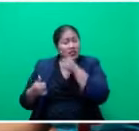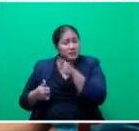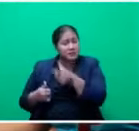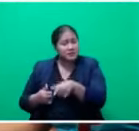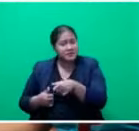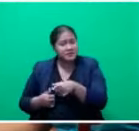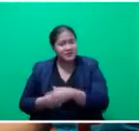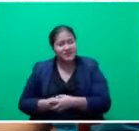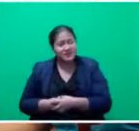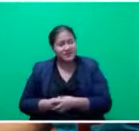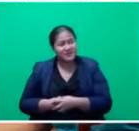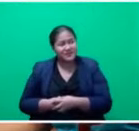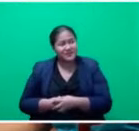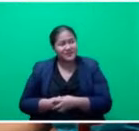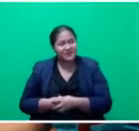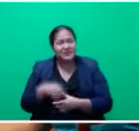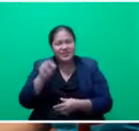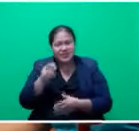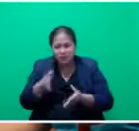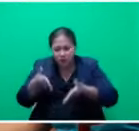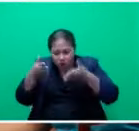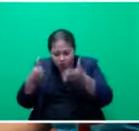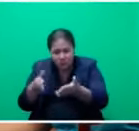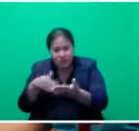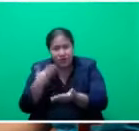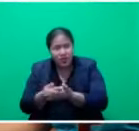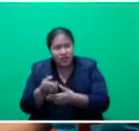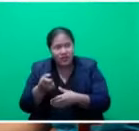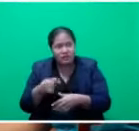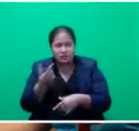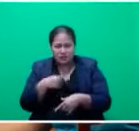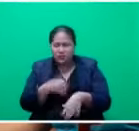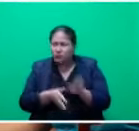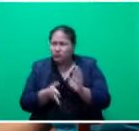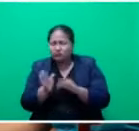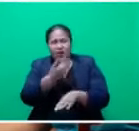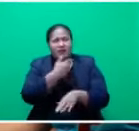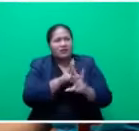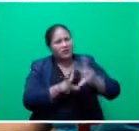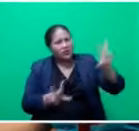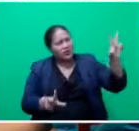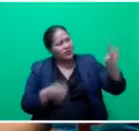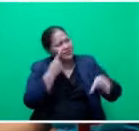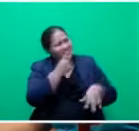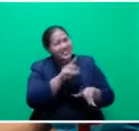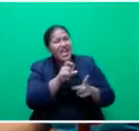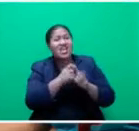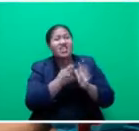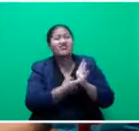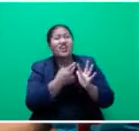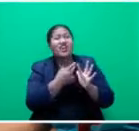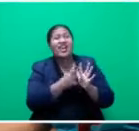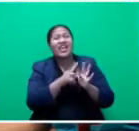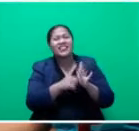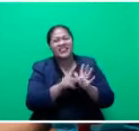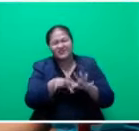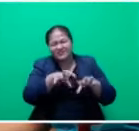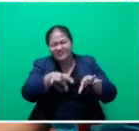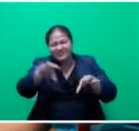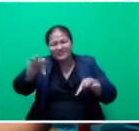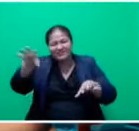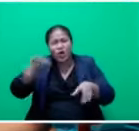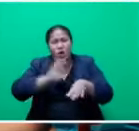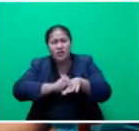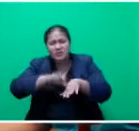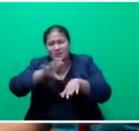needs to concentrate on that. I was in Vanuatu. I looked at the Raketi Health Center, the Sayanga Health Center, the Wanikoro Health